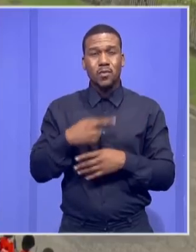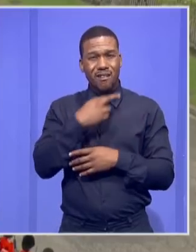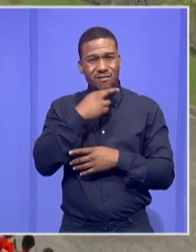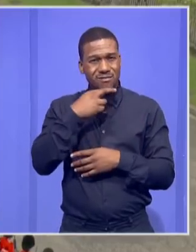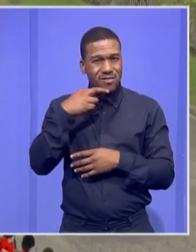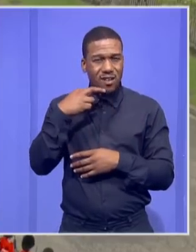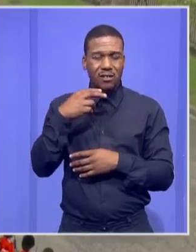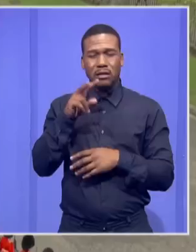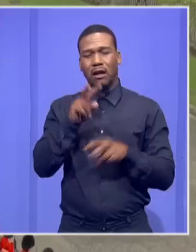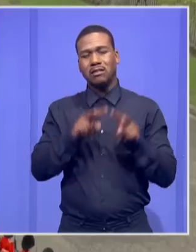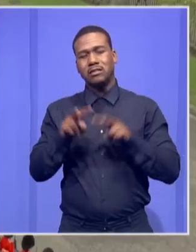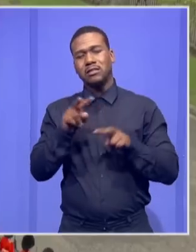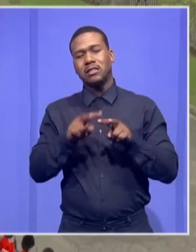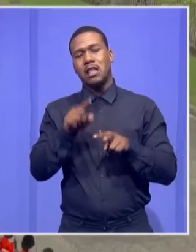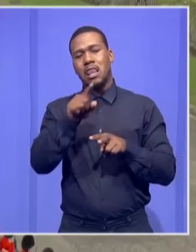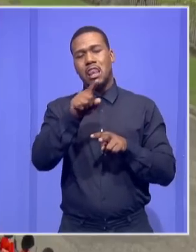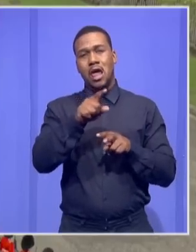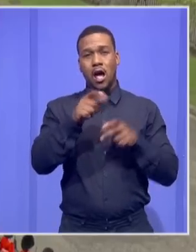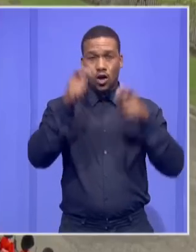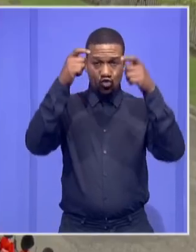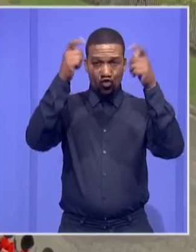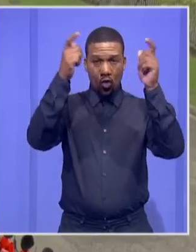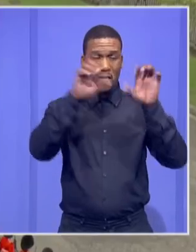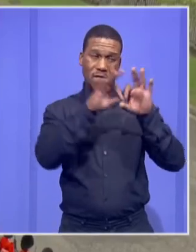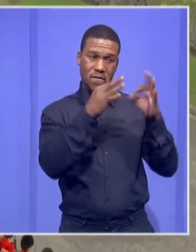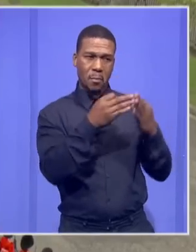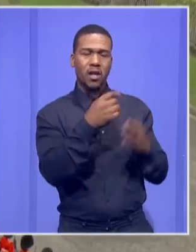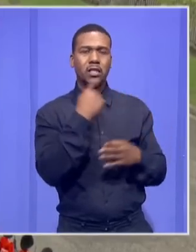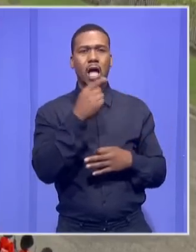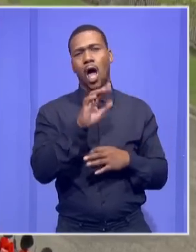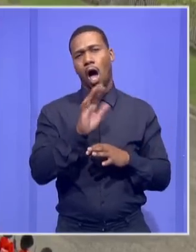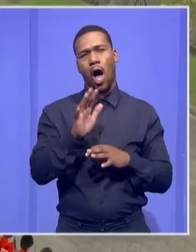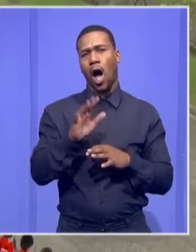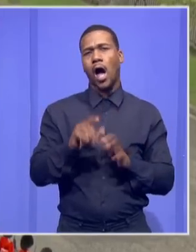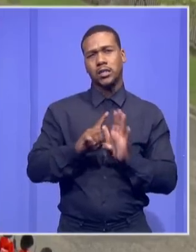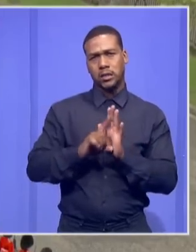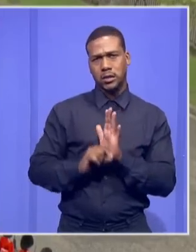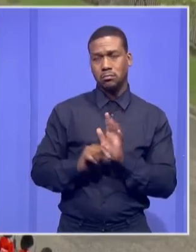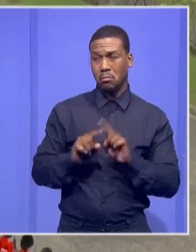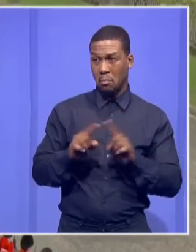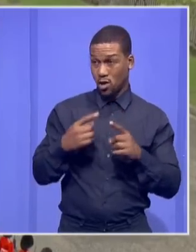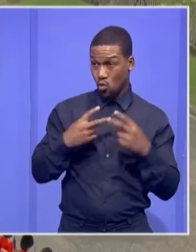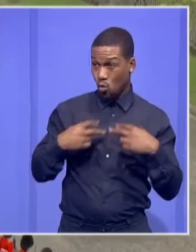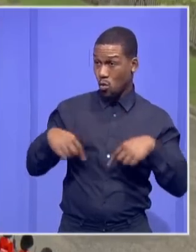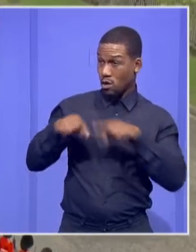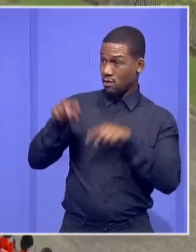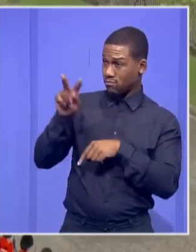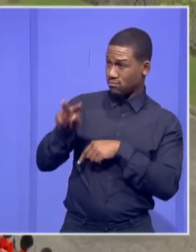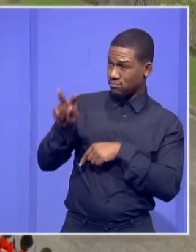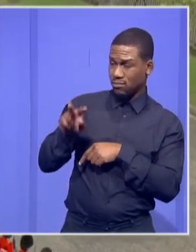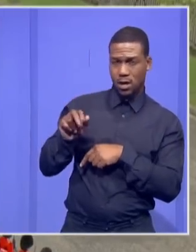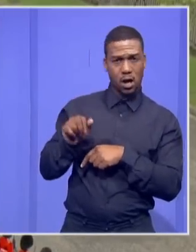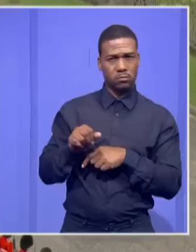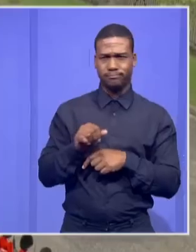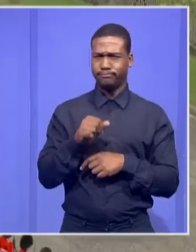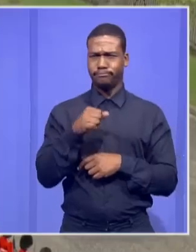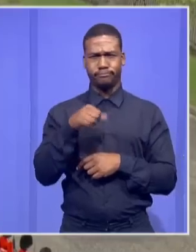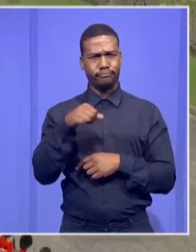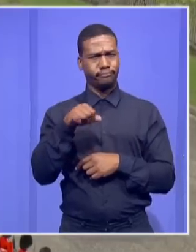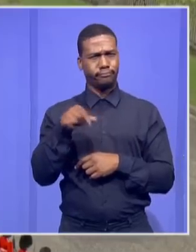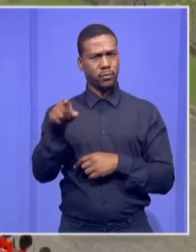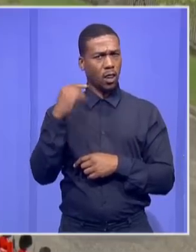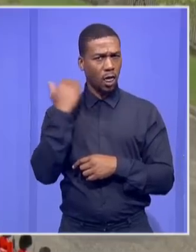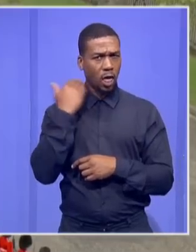royal family say is not extravagant is not what the rest of us would describe as not extravagant. But you're right, the numbers have been slimmed